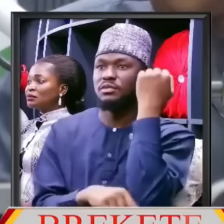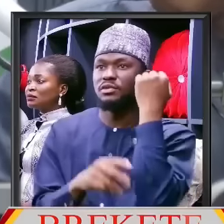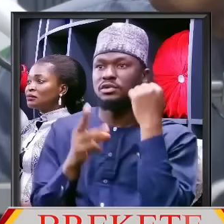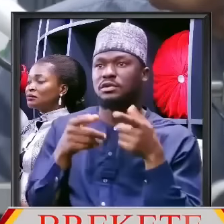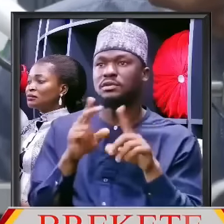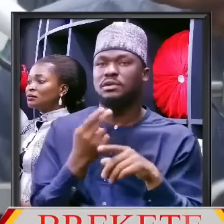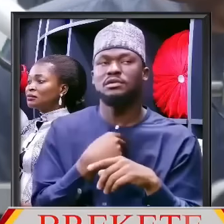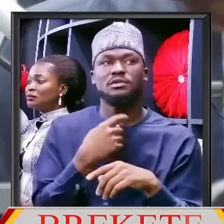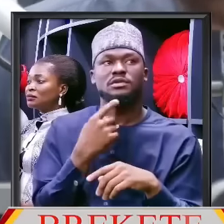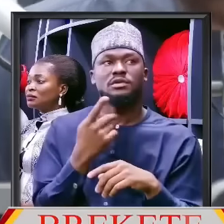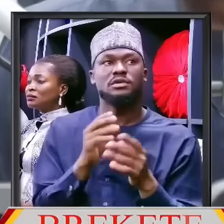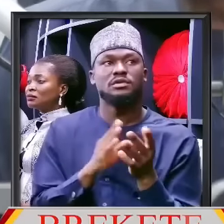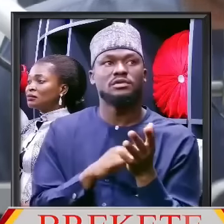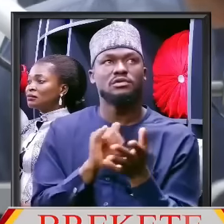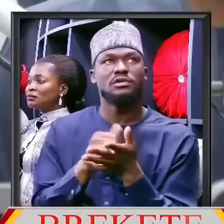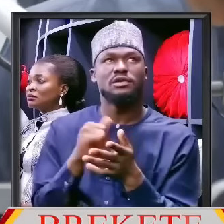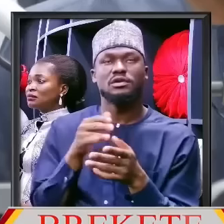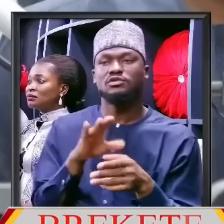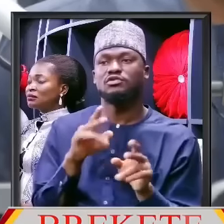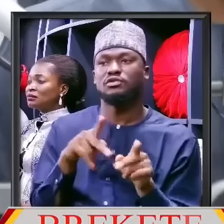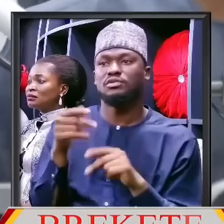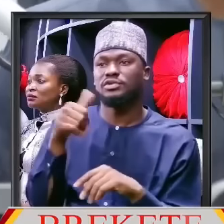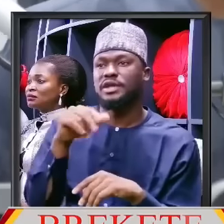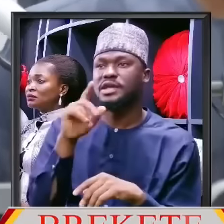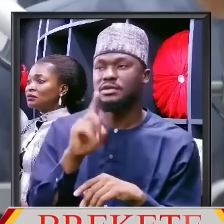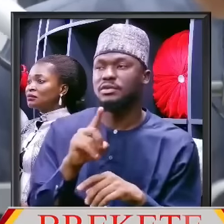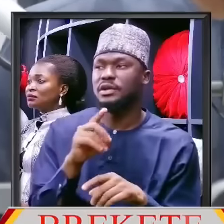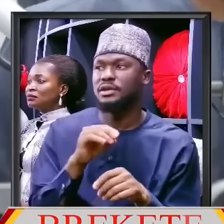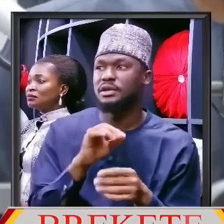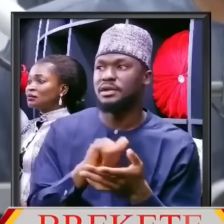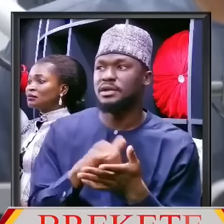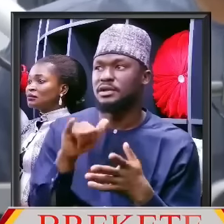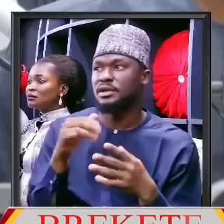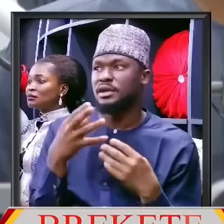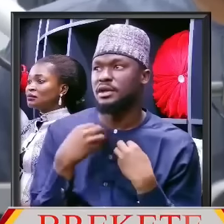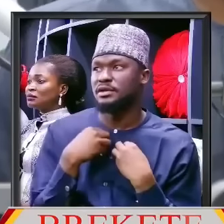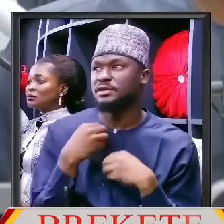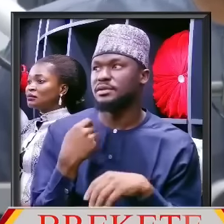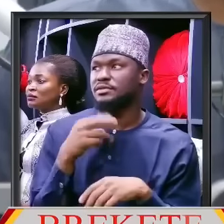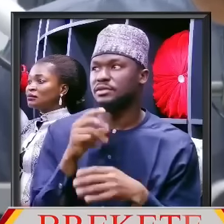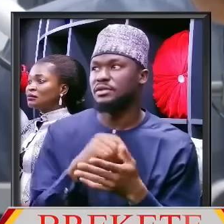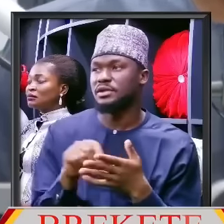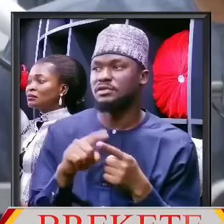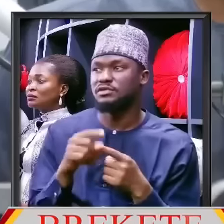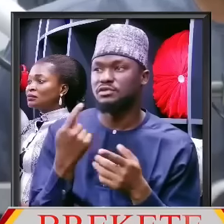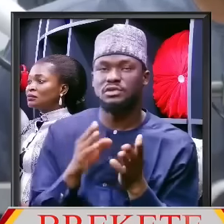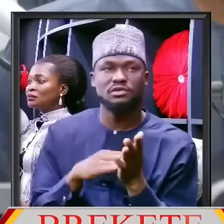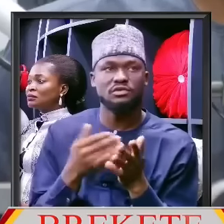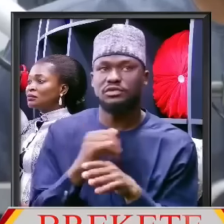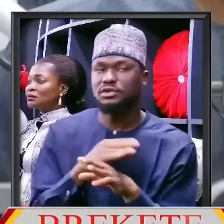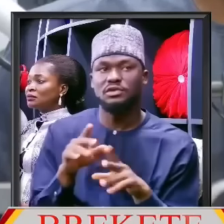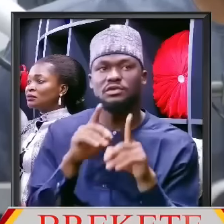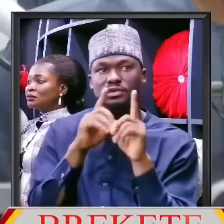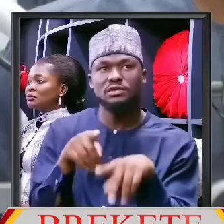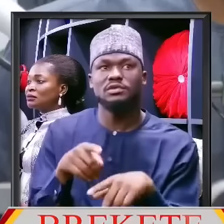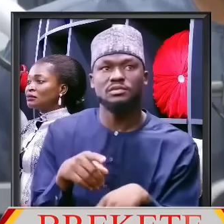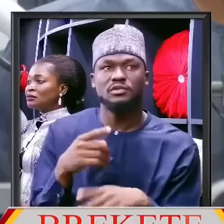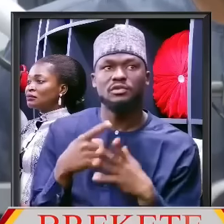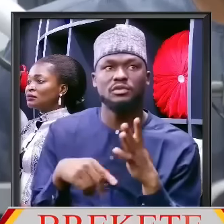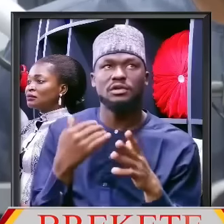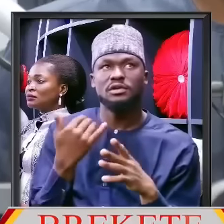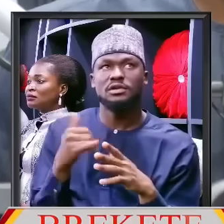go tell the school. Say may they upload everybody that they admitted. We wrote to the school. They didn't answer us.